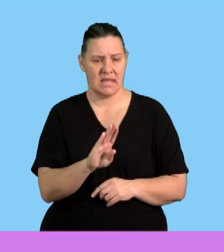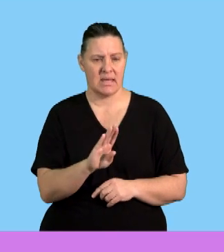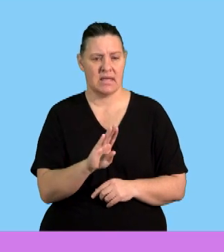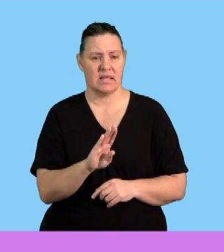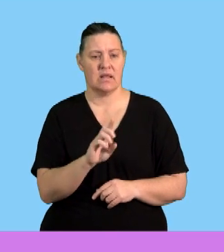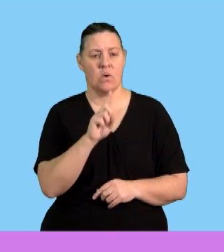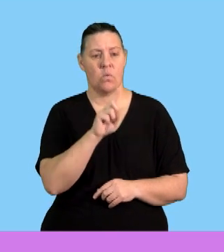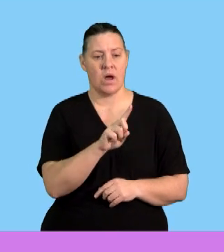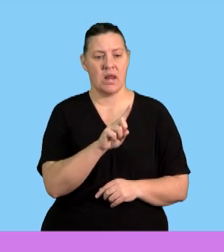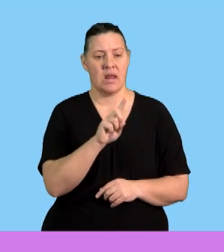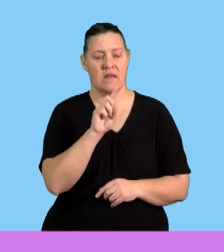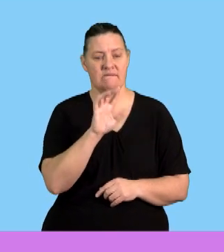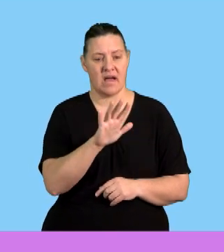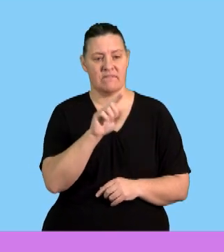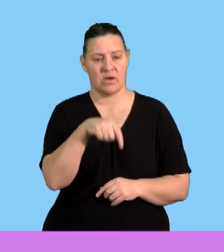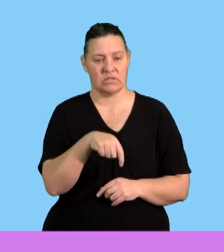be